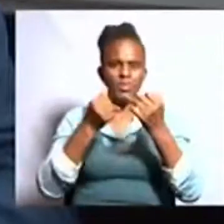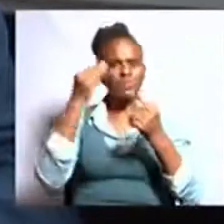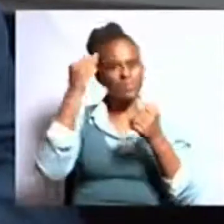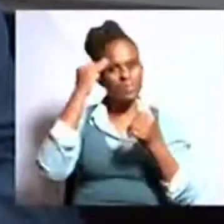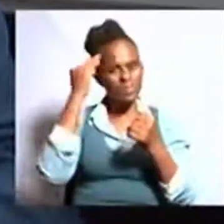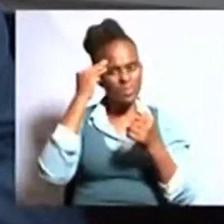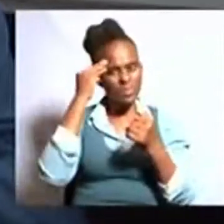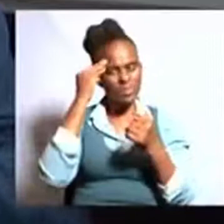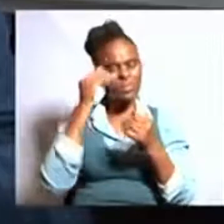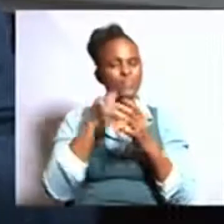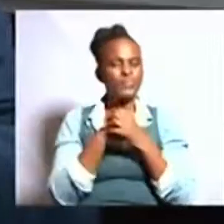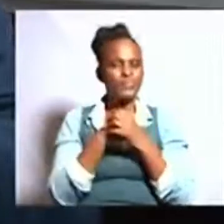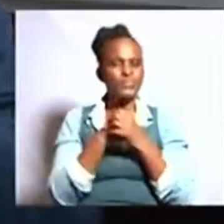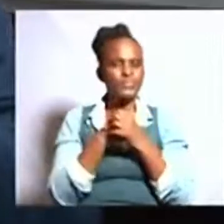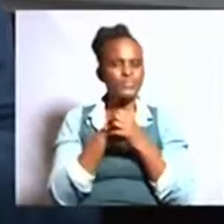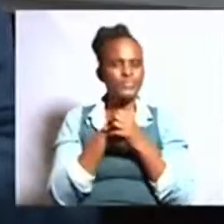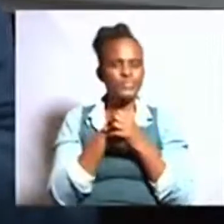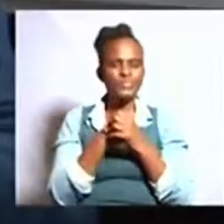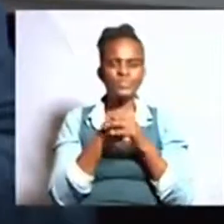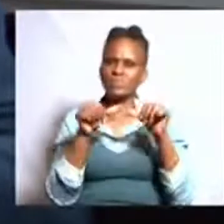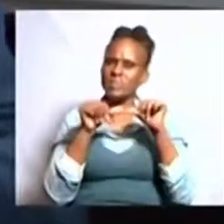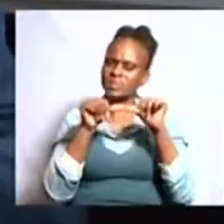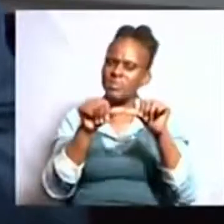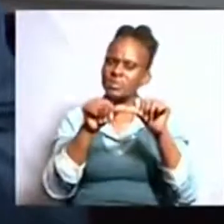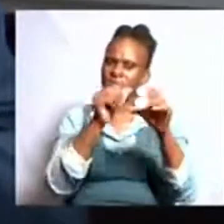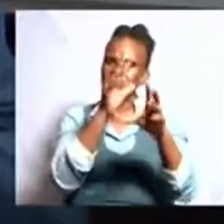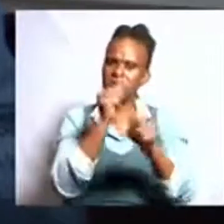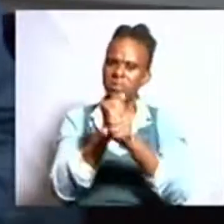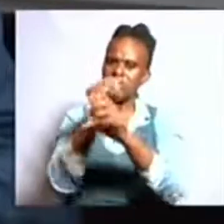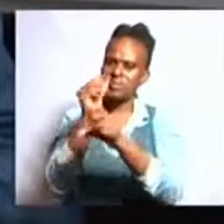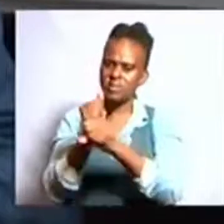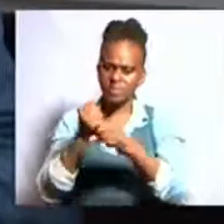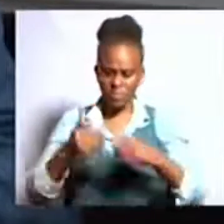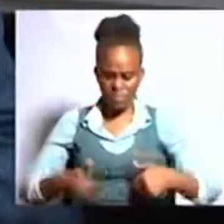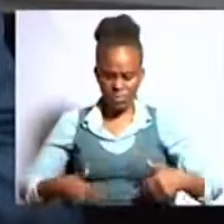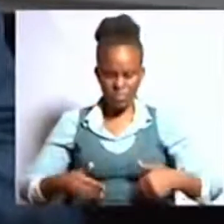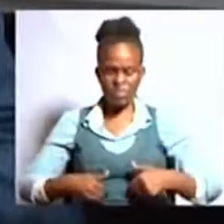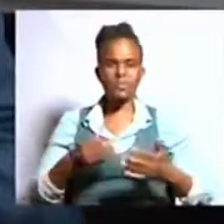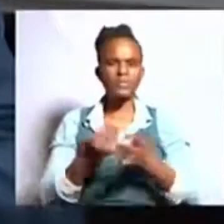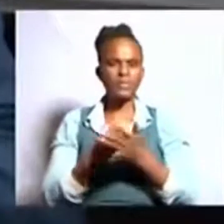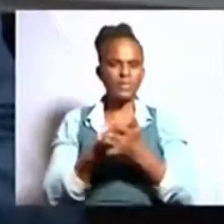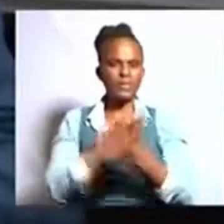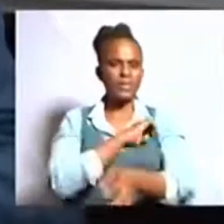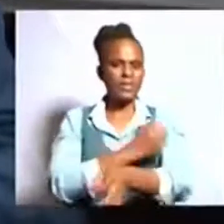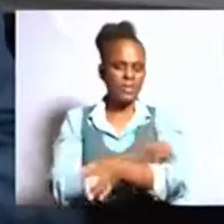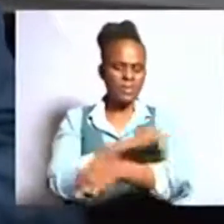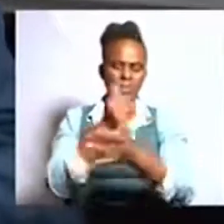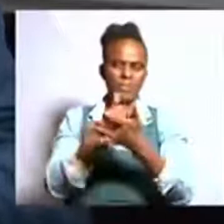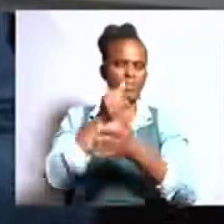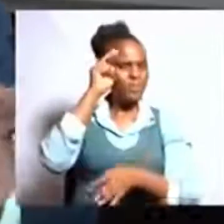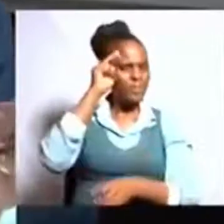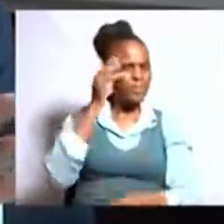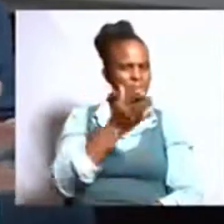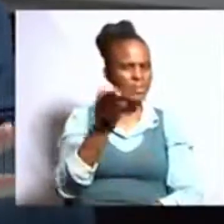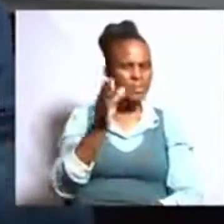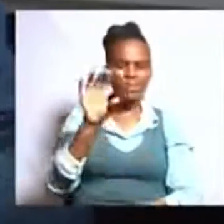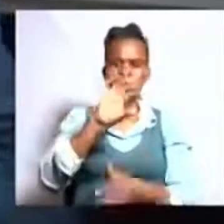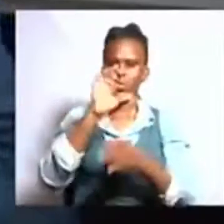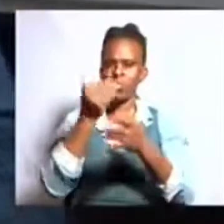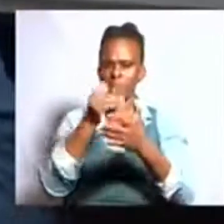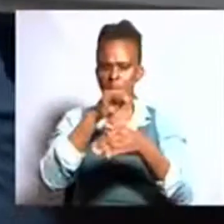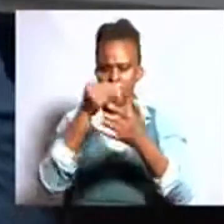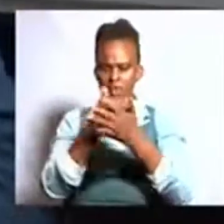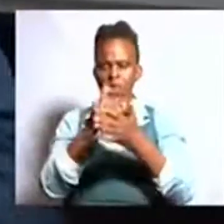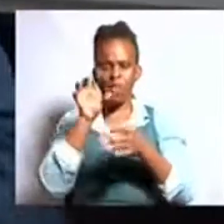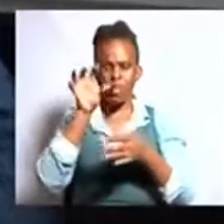out is you are still receiving youth funds. And all the ministries, all the provinces that we have